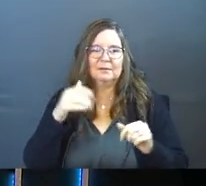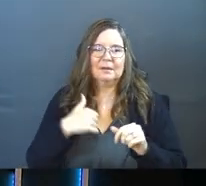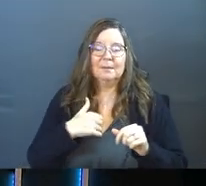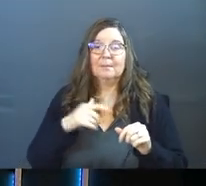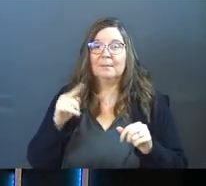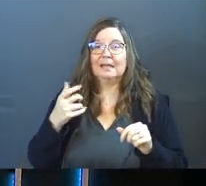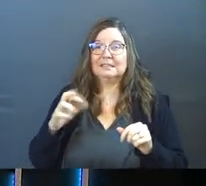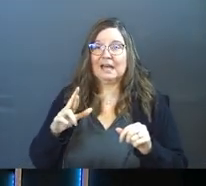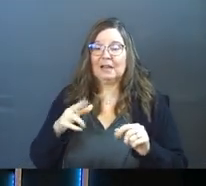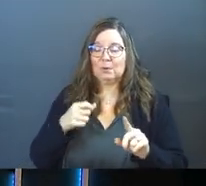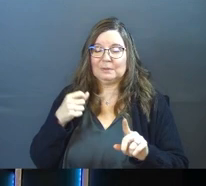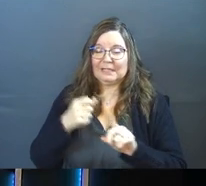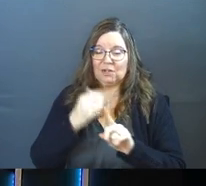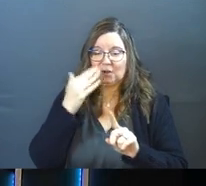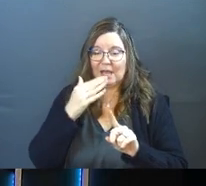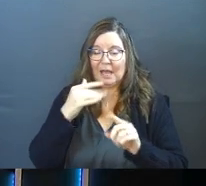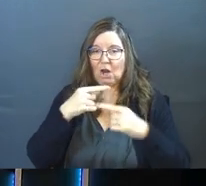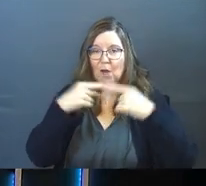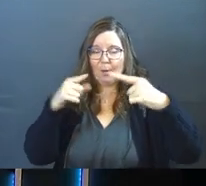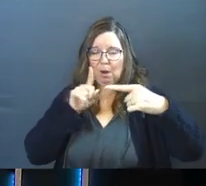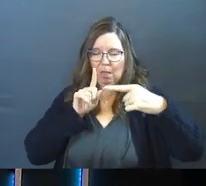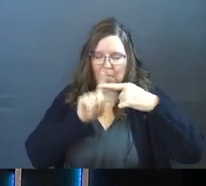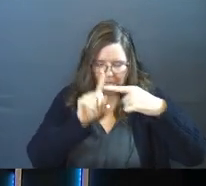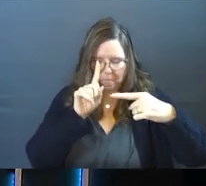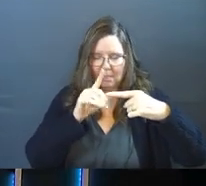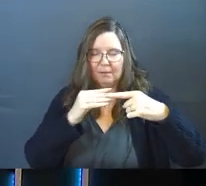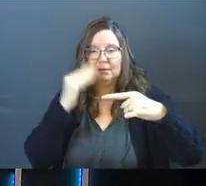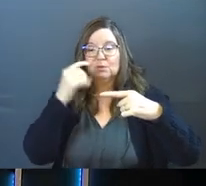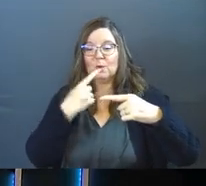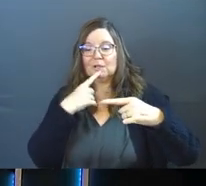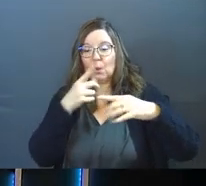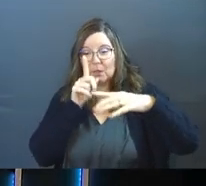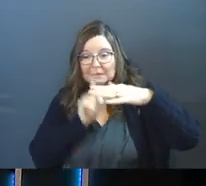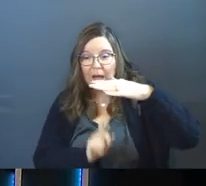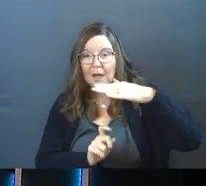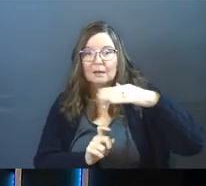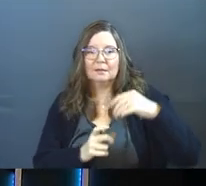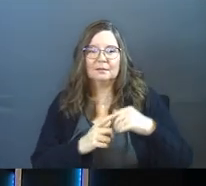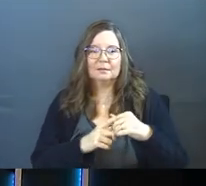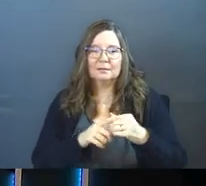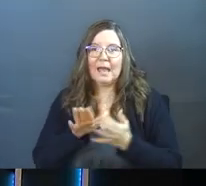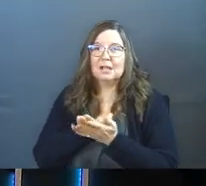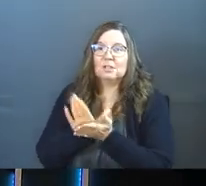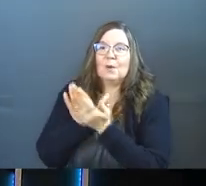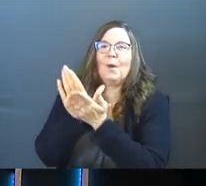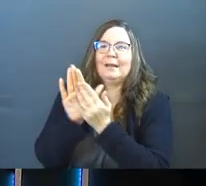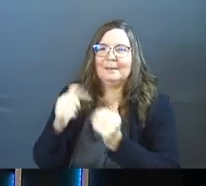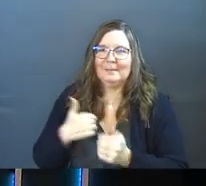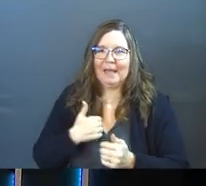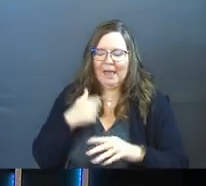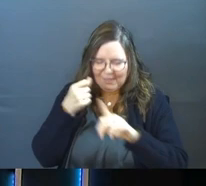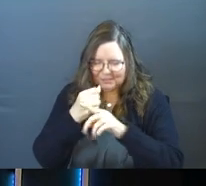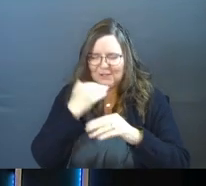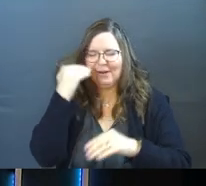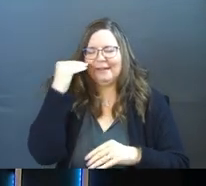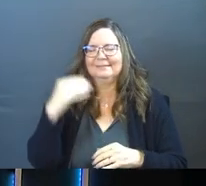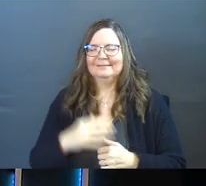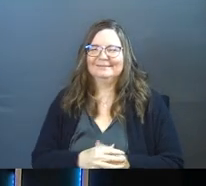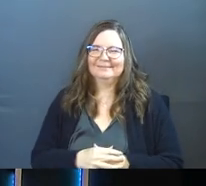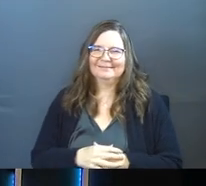says, my toddler was about to hit her head on a bar at the playground. So I told her to duck, and she quacked at me, and then she hit her head.